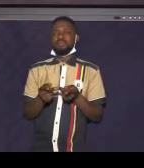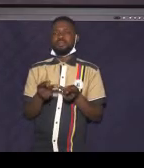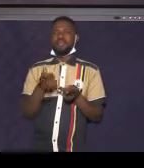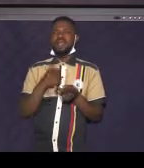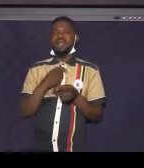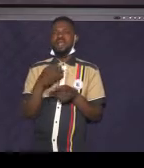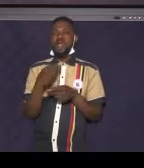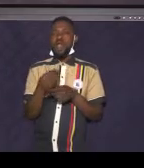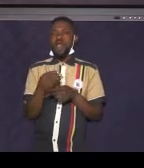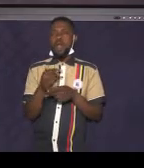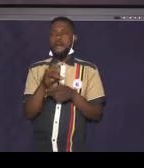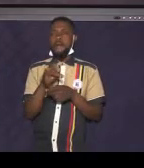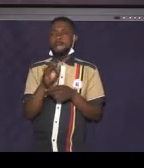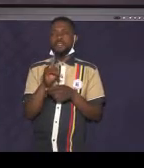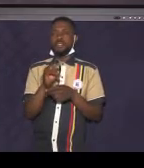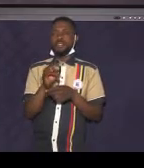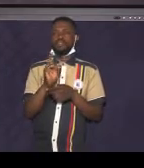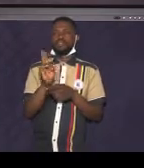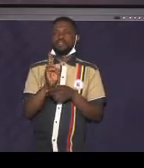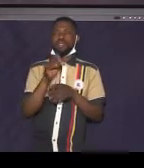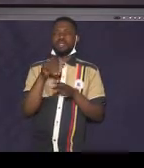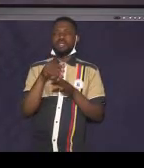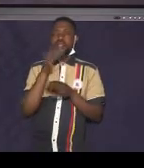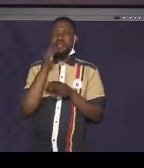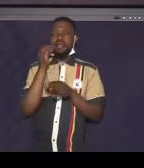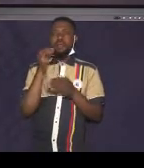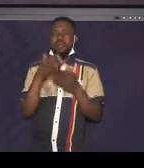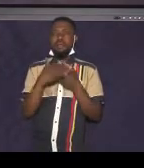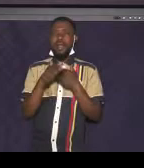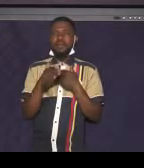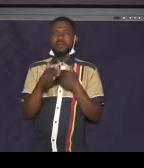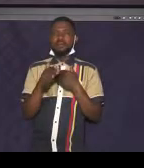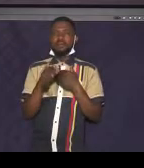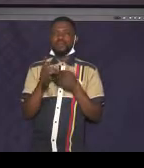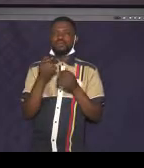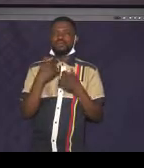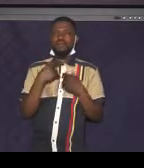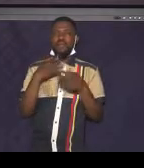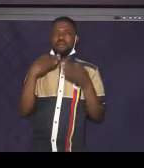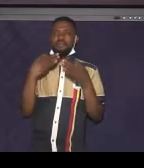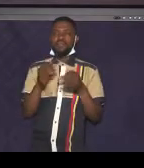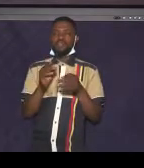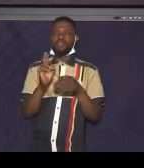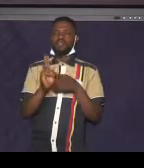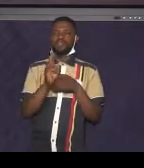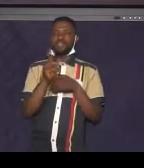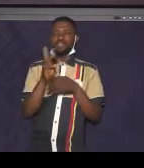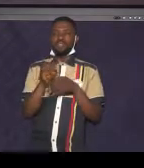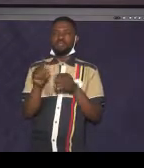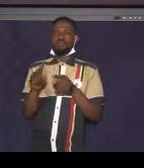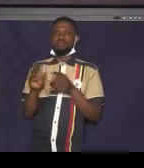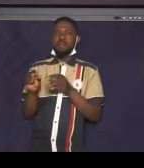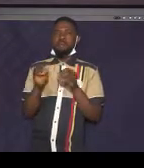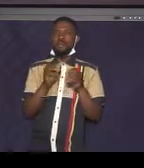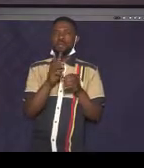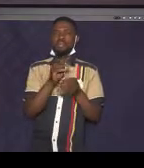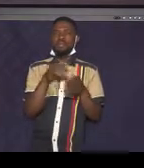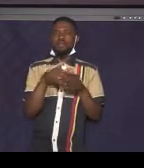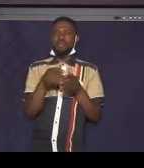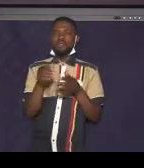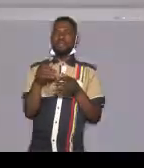any object you are using at home. After you have finished using them, you put them in the